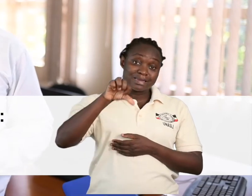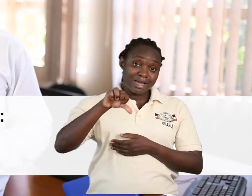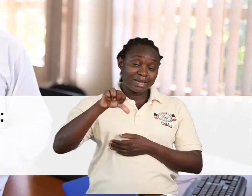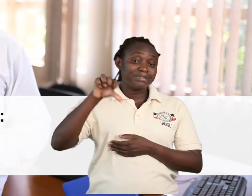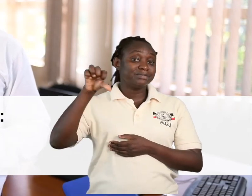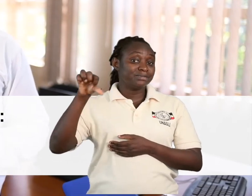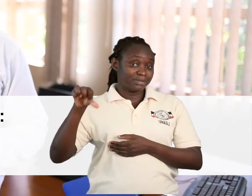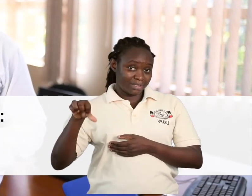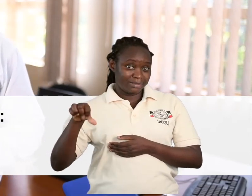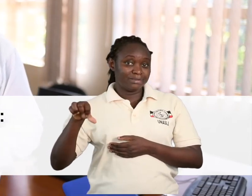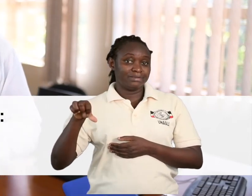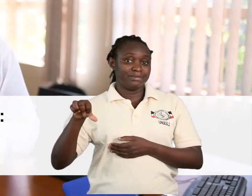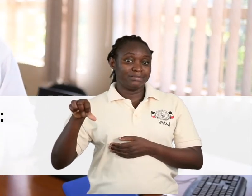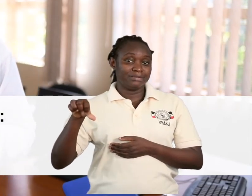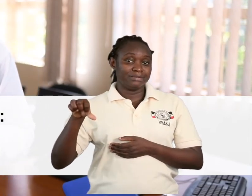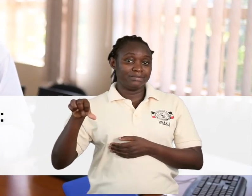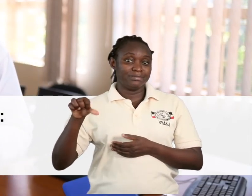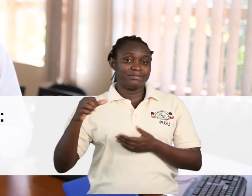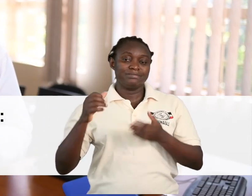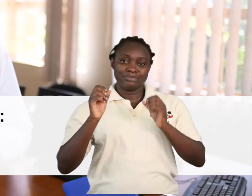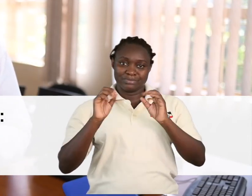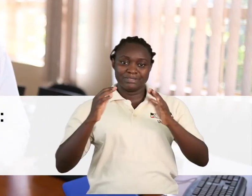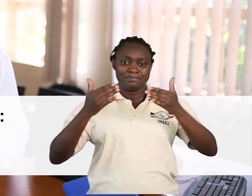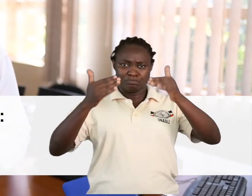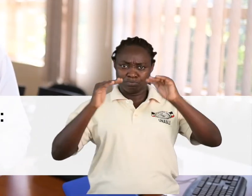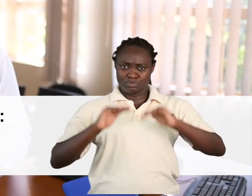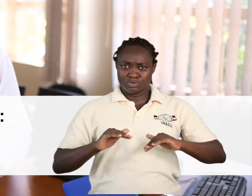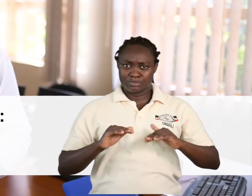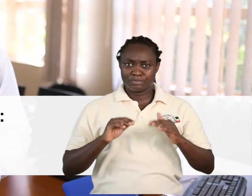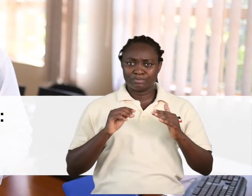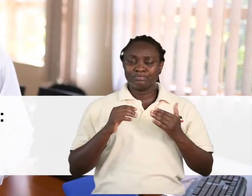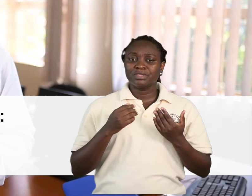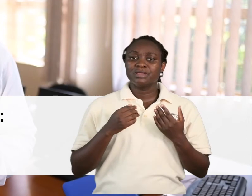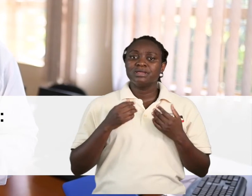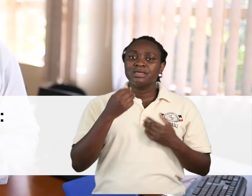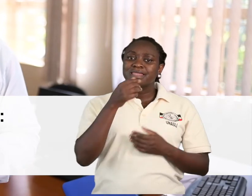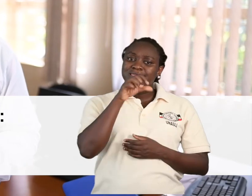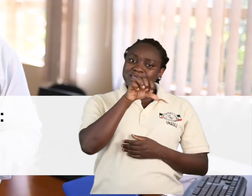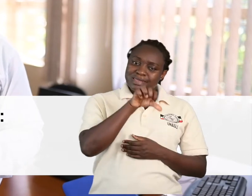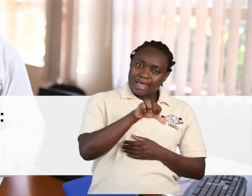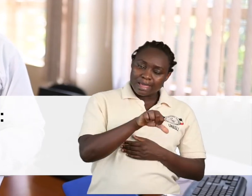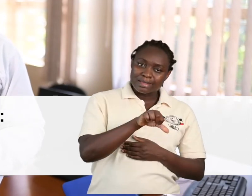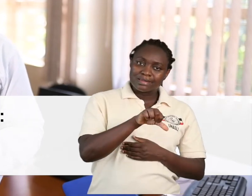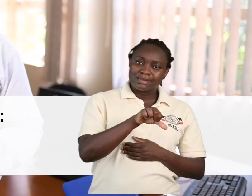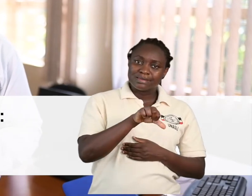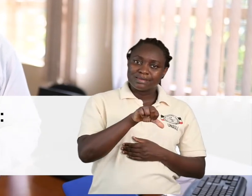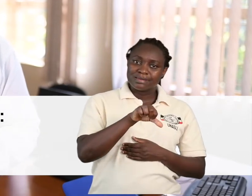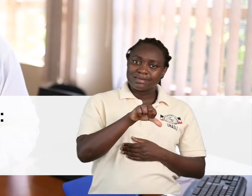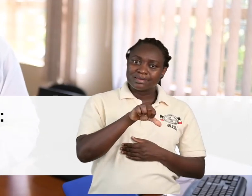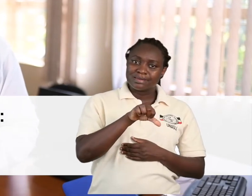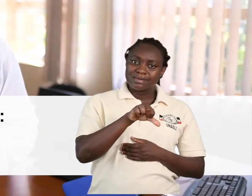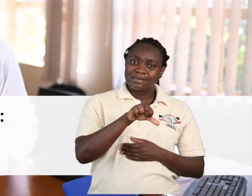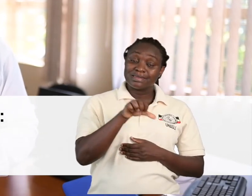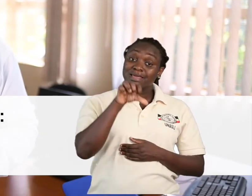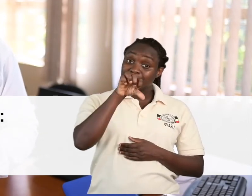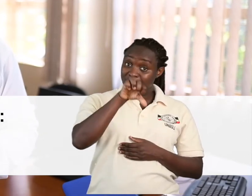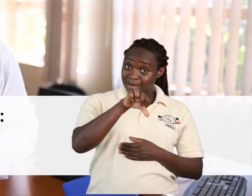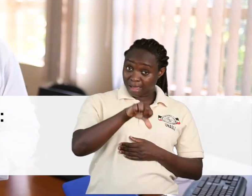399. Let's go to number 4, which is 900. I said